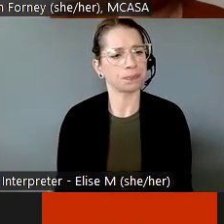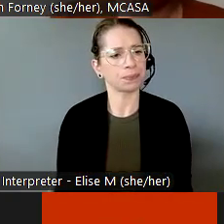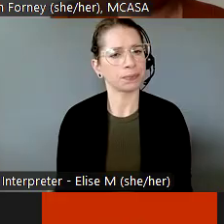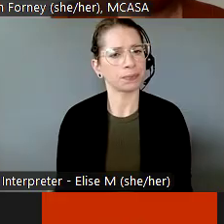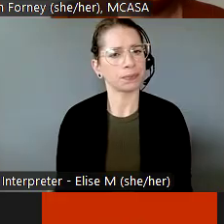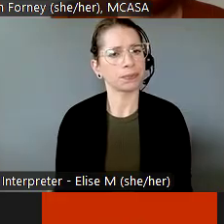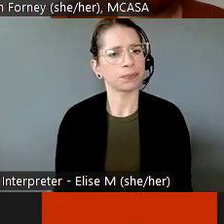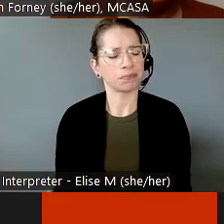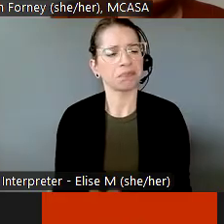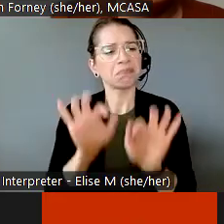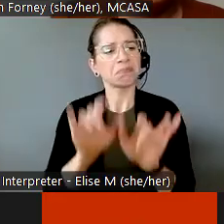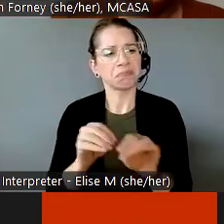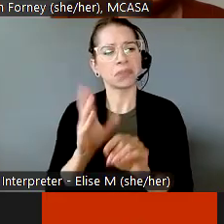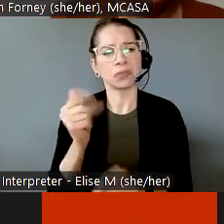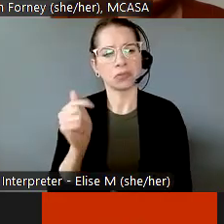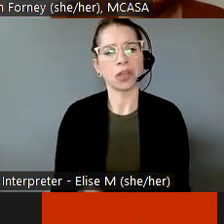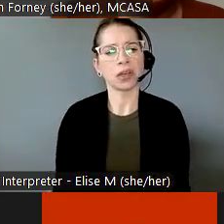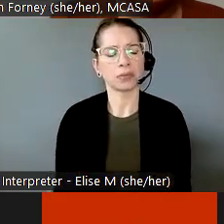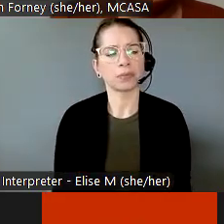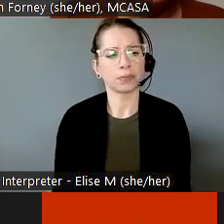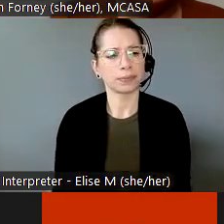Let me know in the chat.